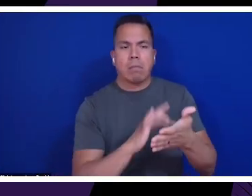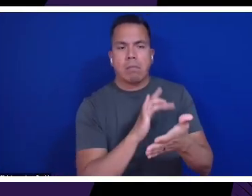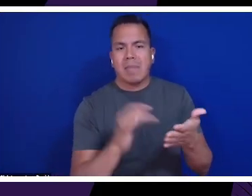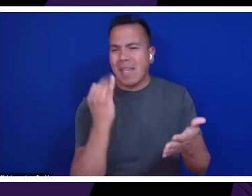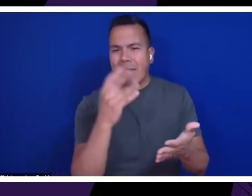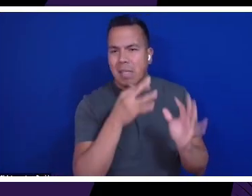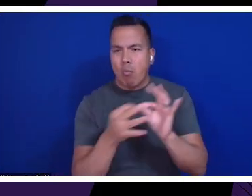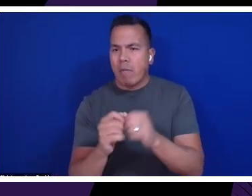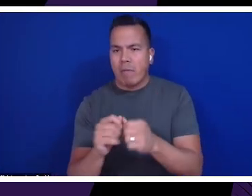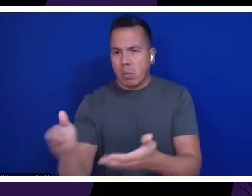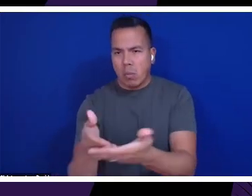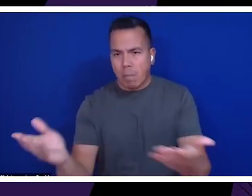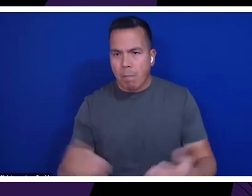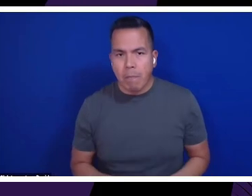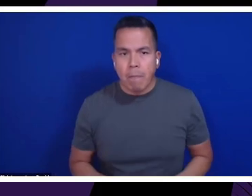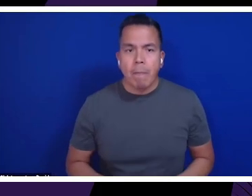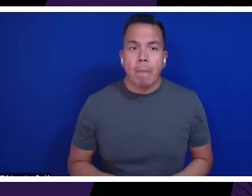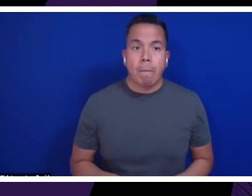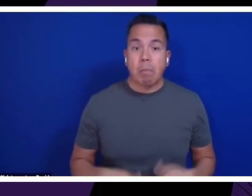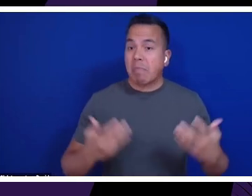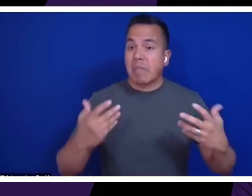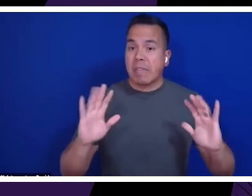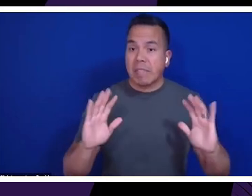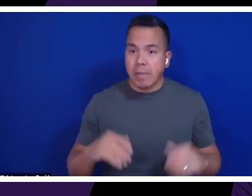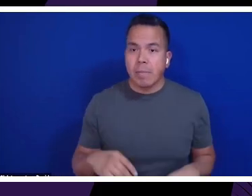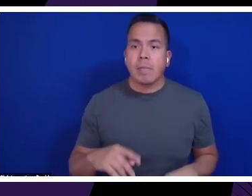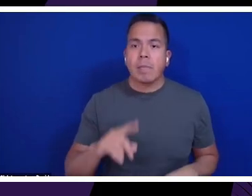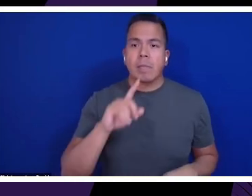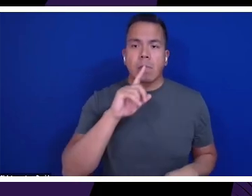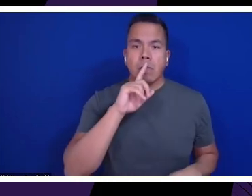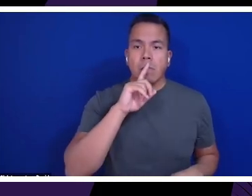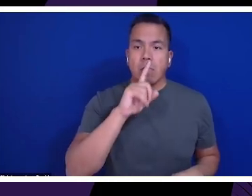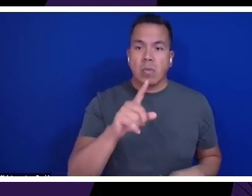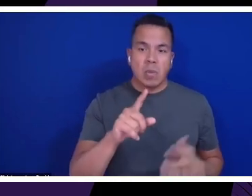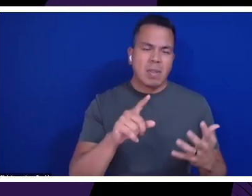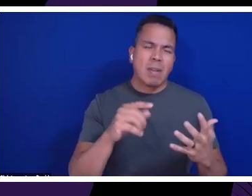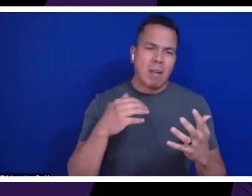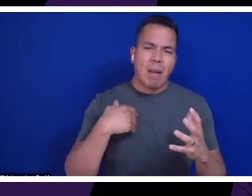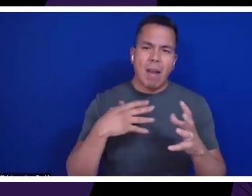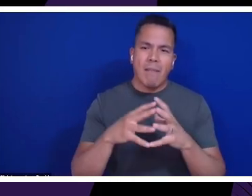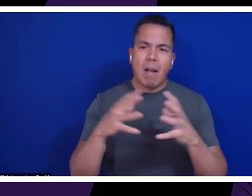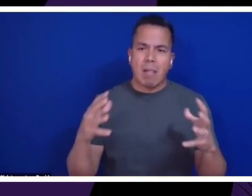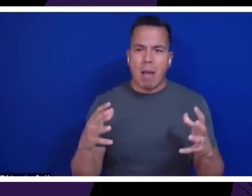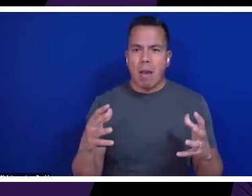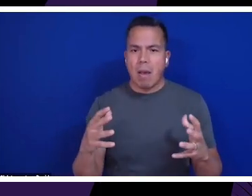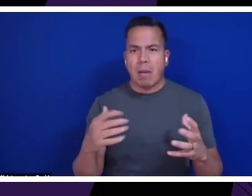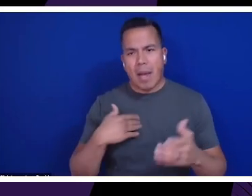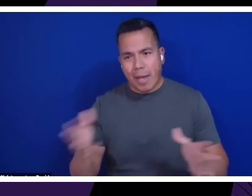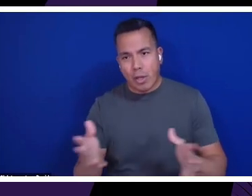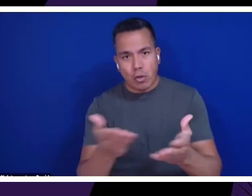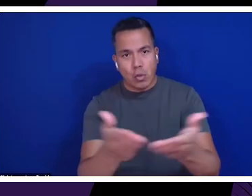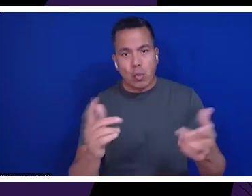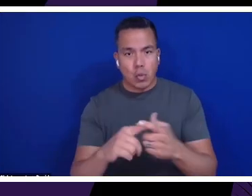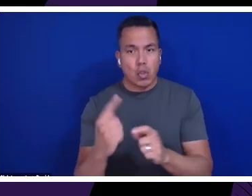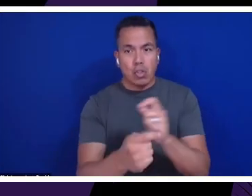So yeah, this is it. Apart from this, there's a lot of, I will encourage people to contribute in this. There's a lot